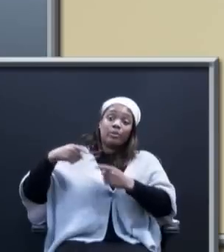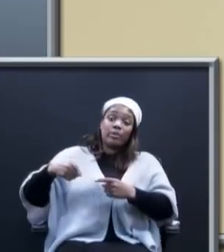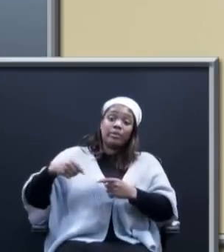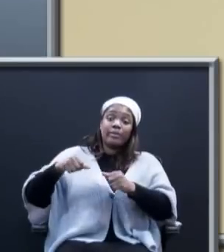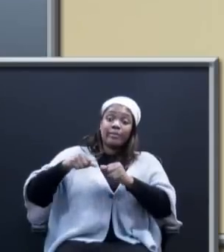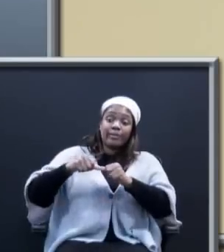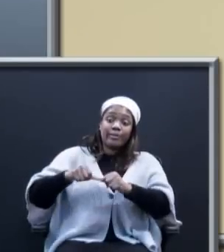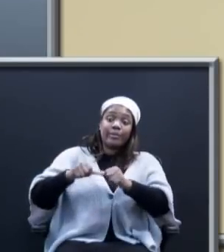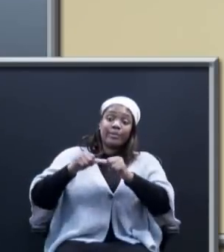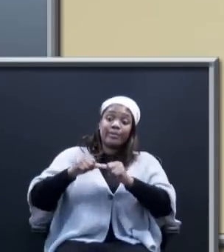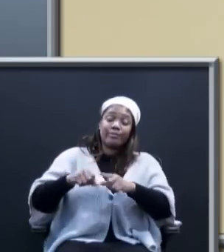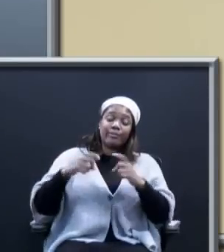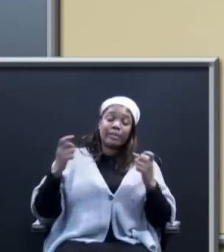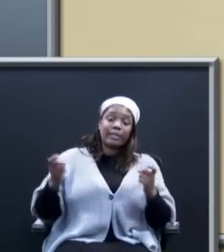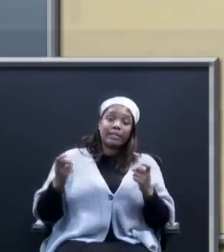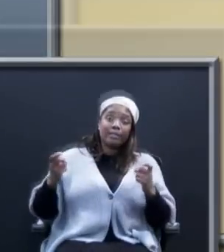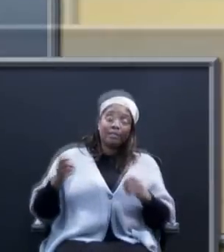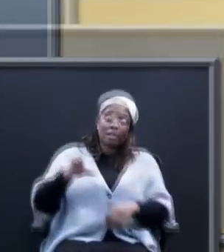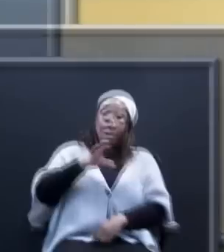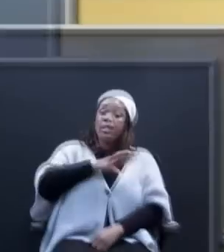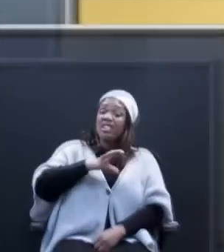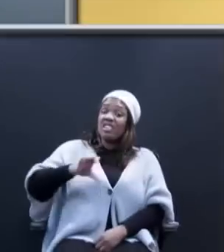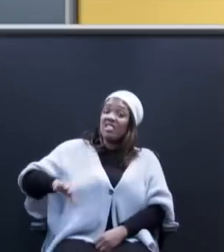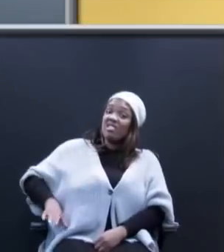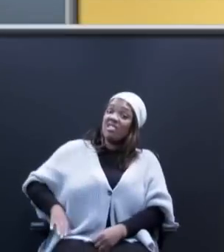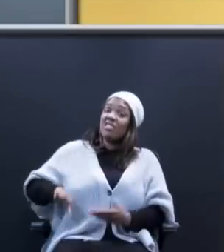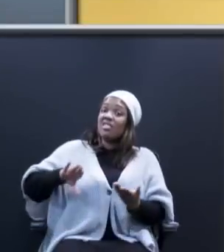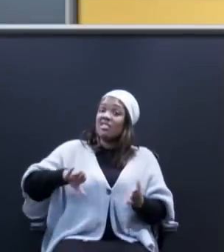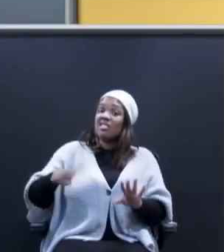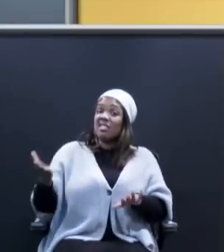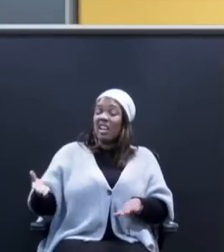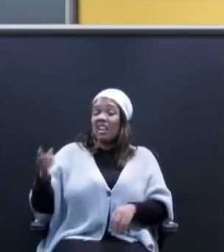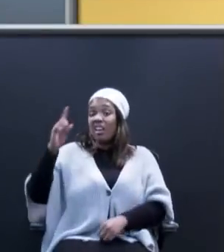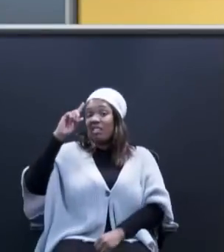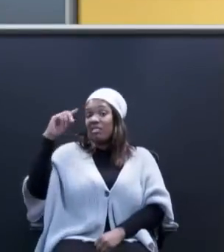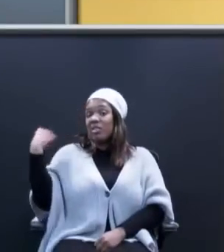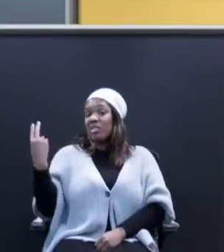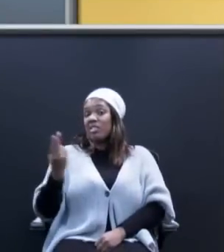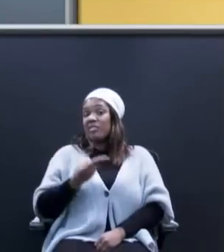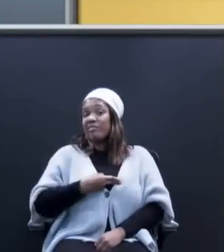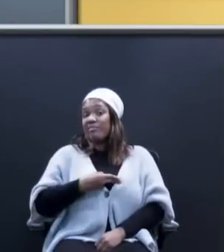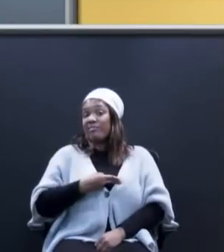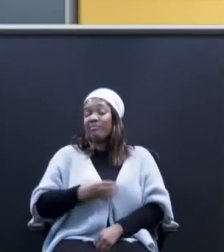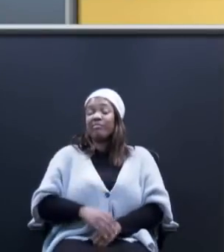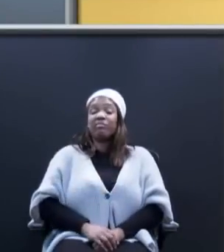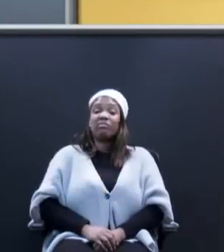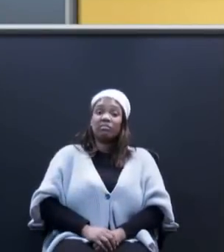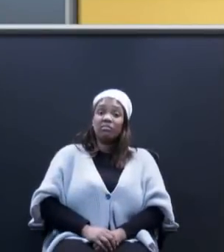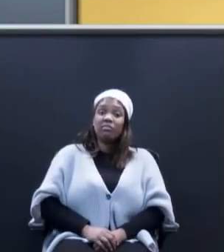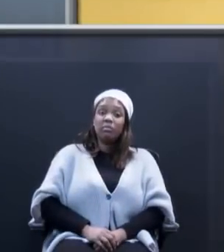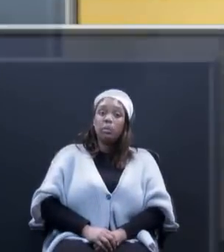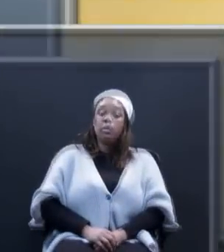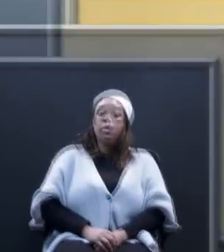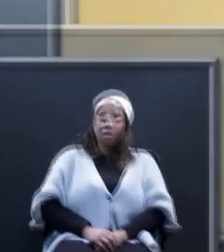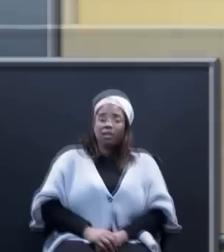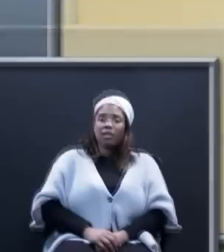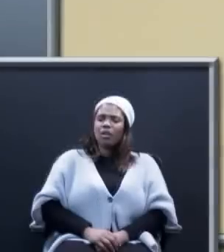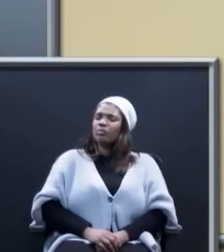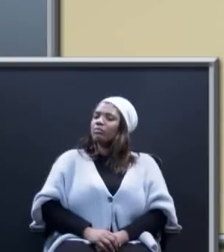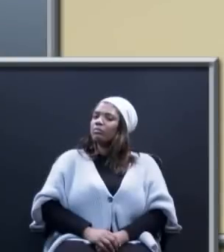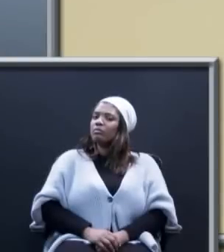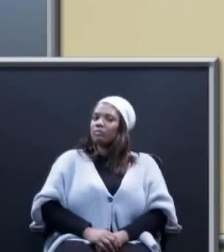So now, that's showing he loved us, because while we were sinners, he still died for us. Go ahead and read. Much more